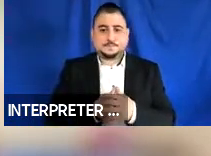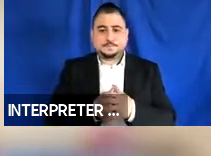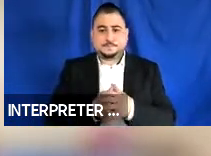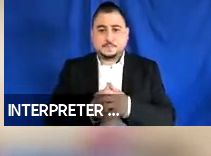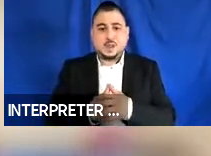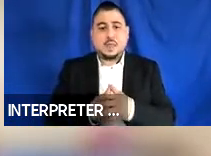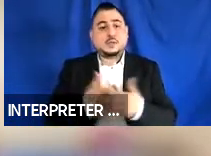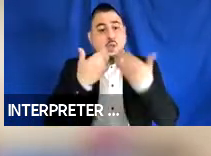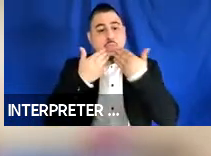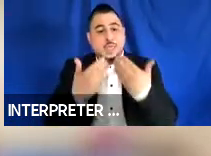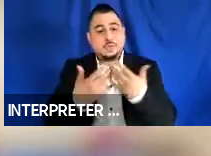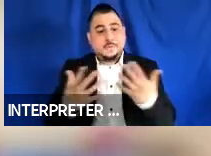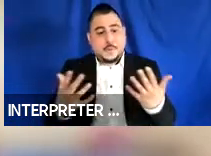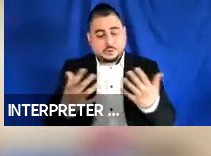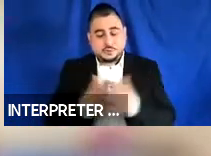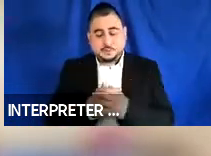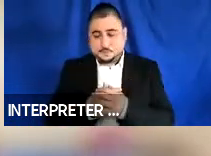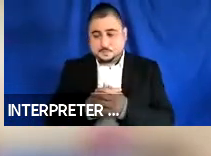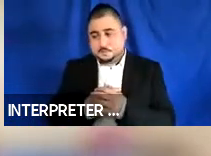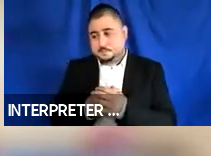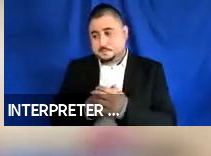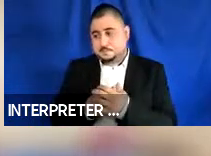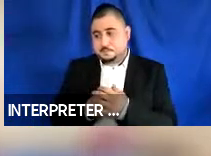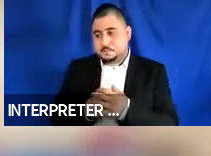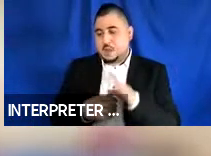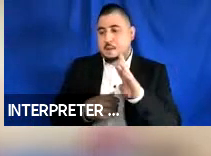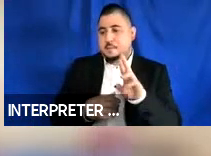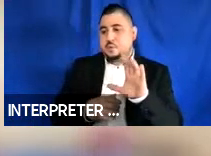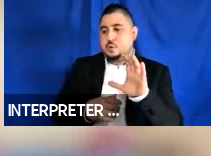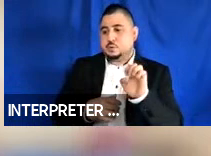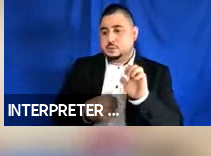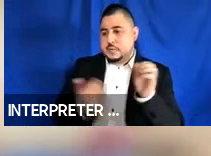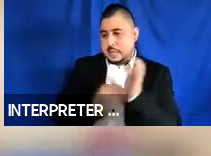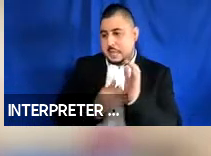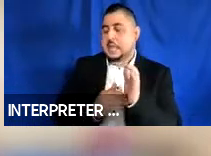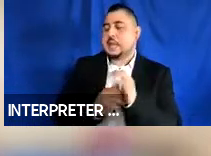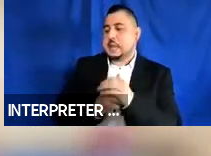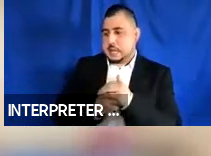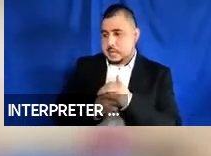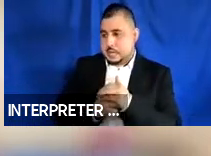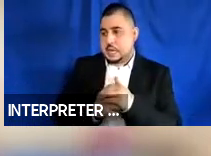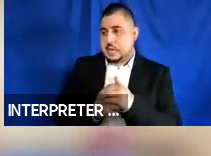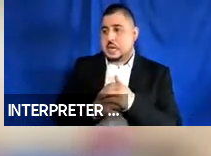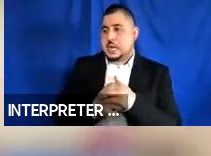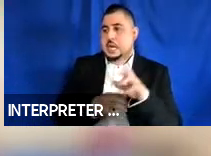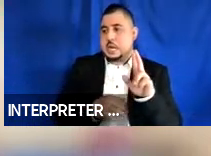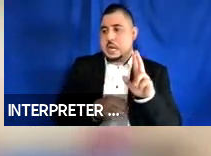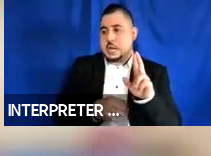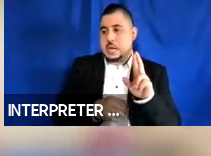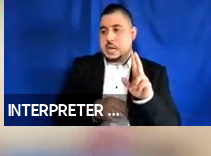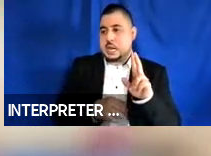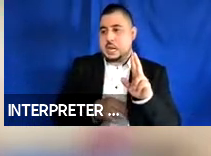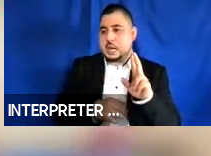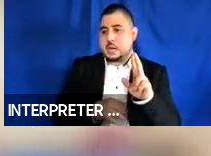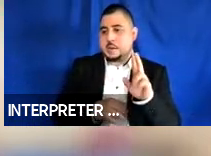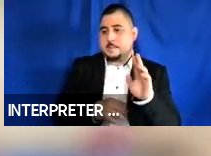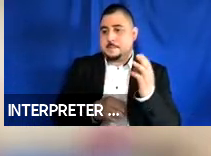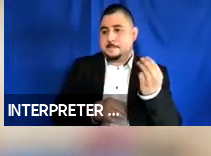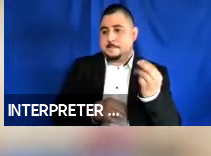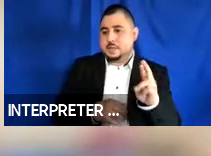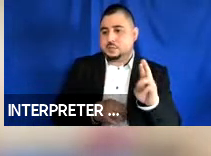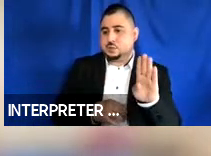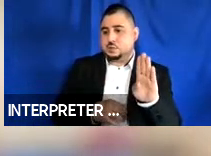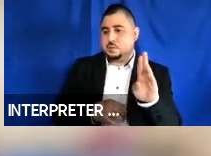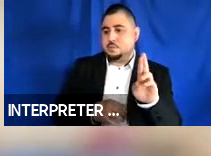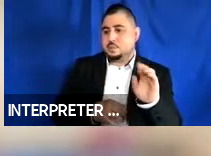So thank you very much. Bruce again. Thank you, Eve Bowe. Brooks, can you, I'm sorry, can you make your